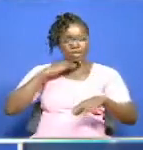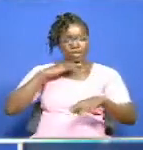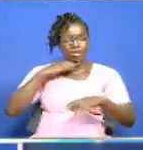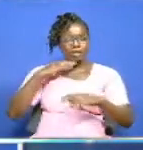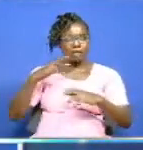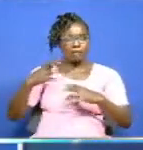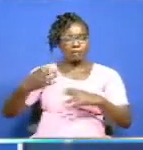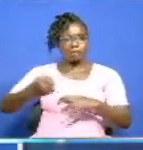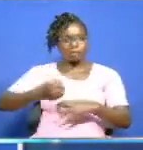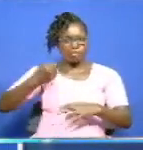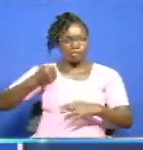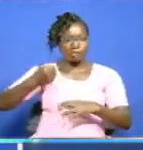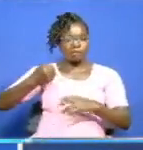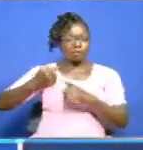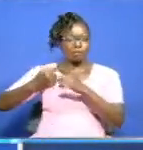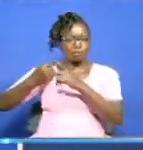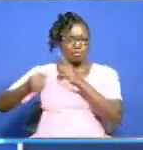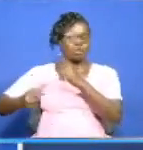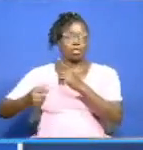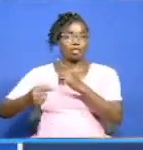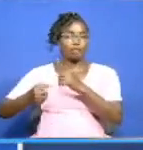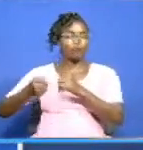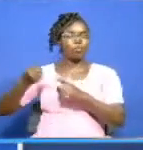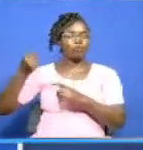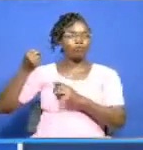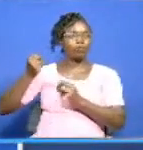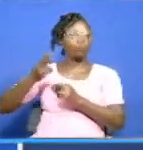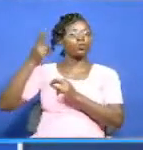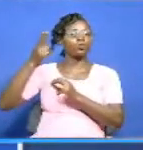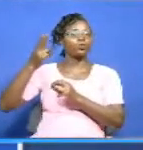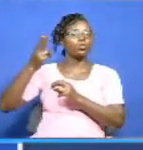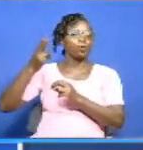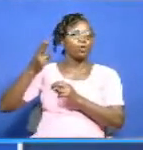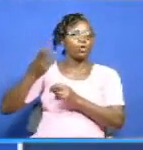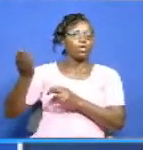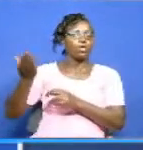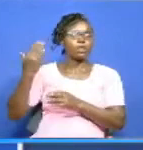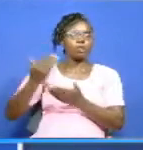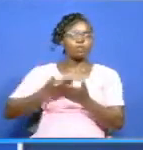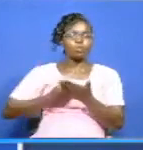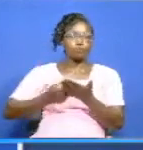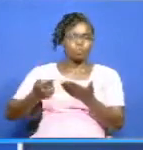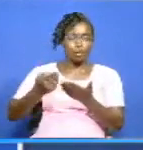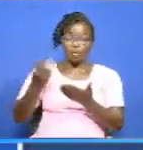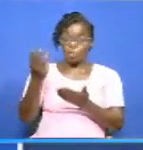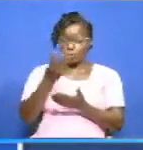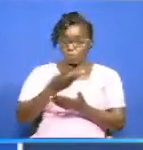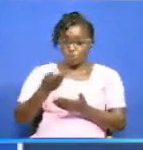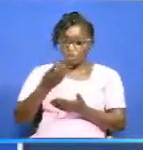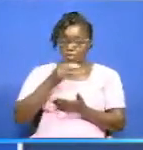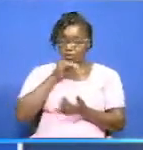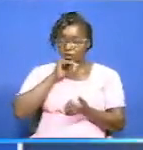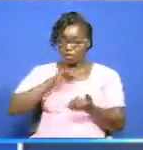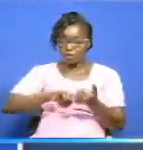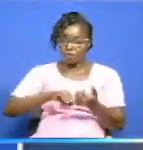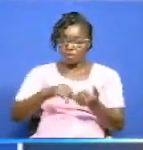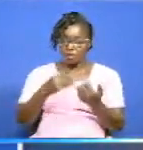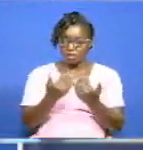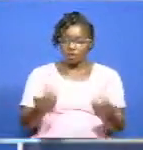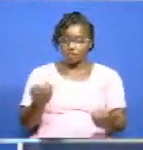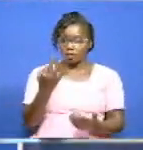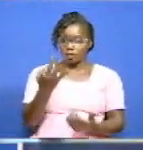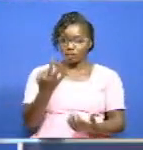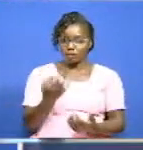and brutally murdered by a known gunman at her home last Wednesday. She leaves behind a husband and three